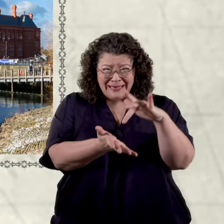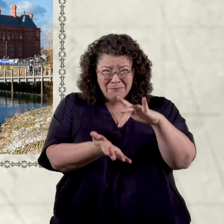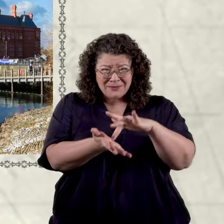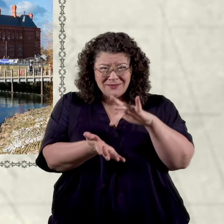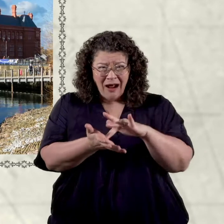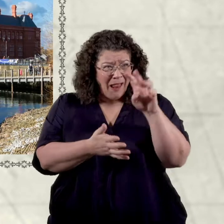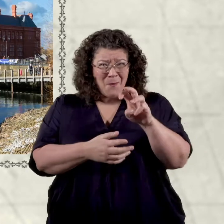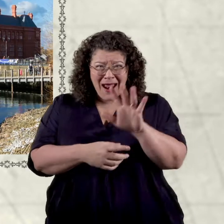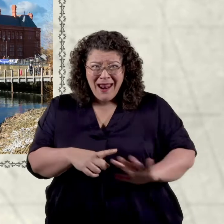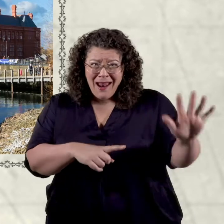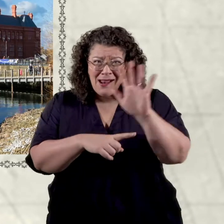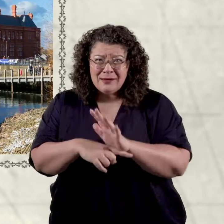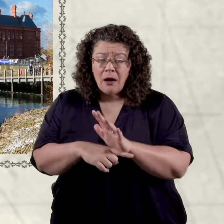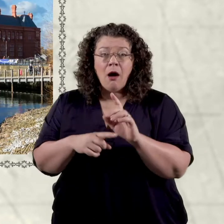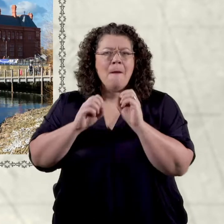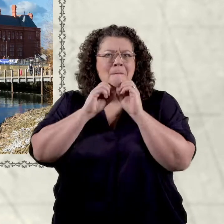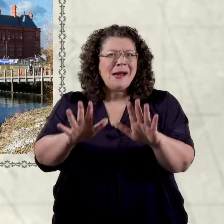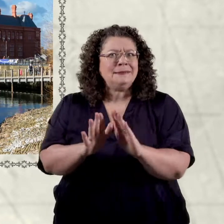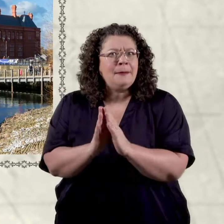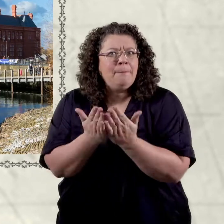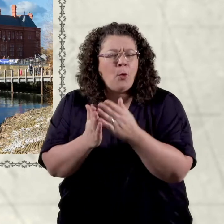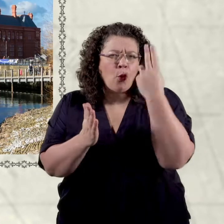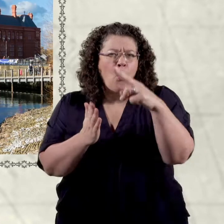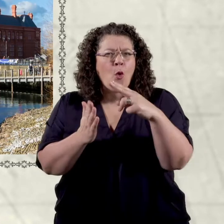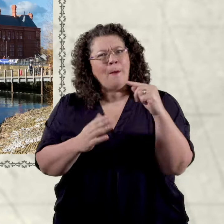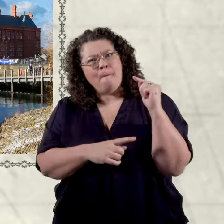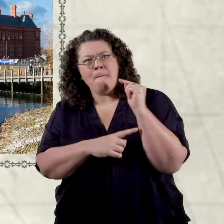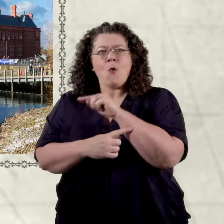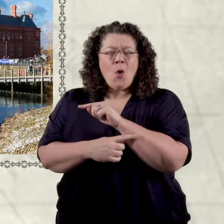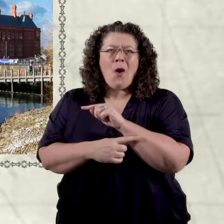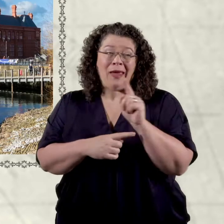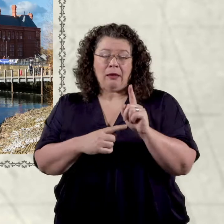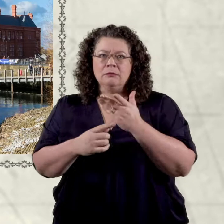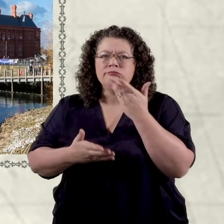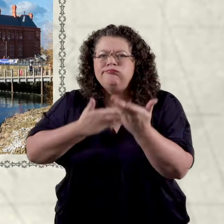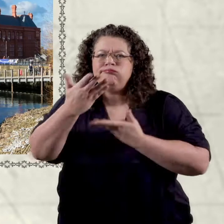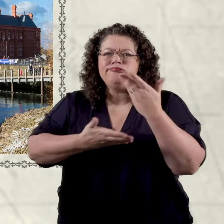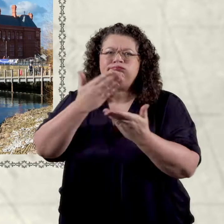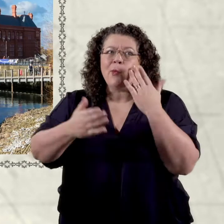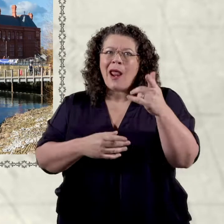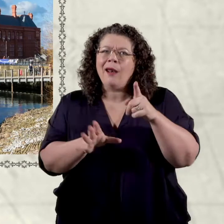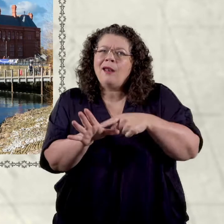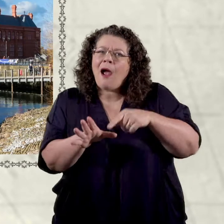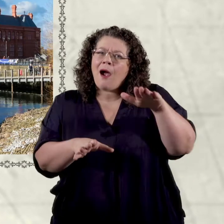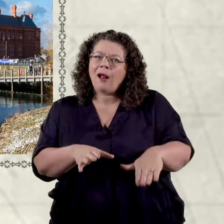city. And there's an amazing book called Boy that tells stories about him when he was a young boy living in